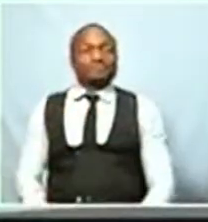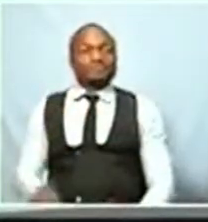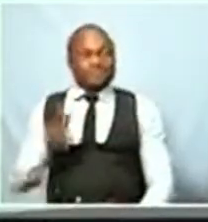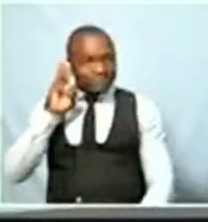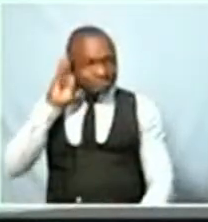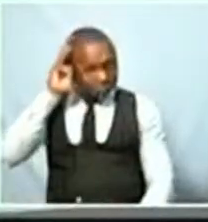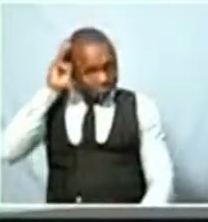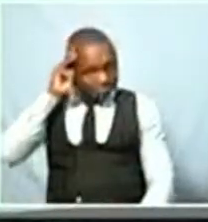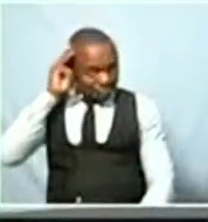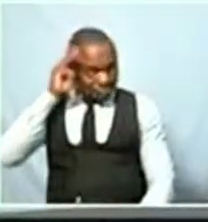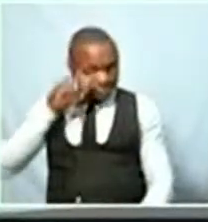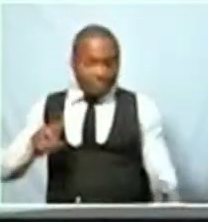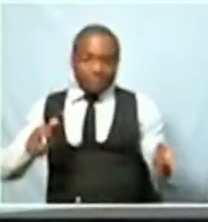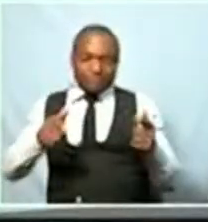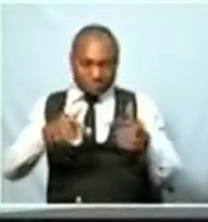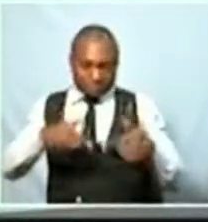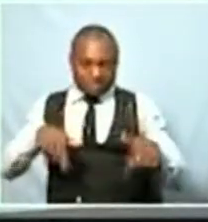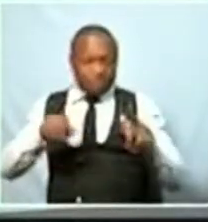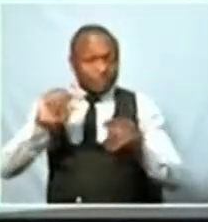Minister of Local Government had to find money